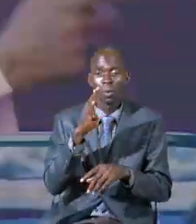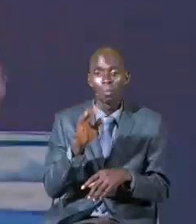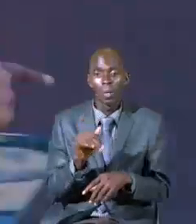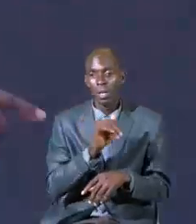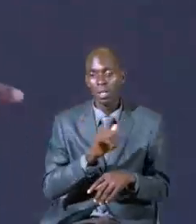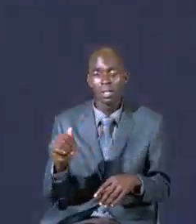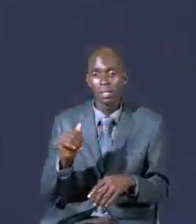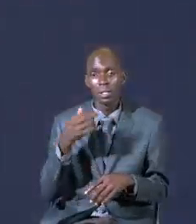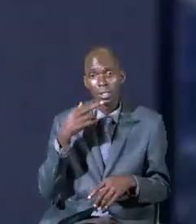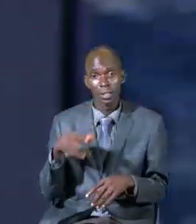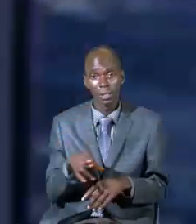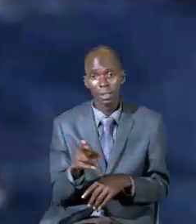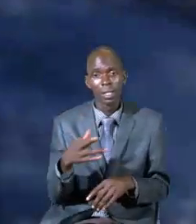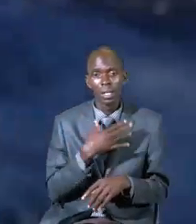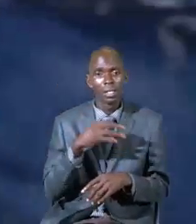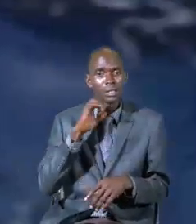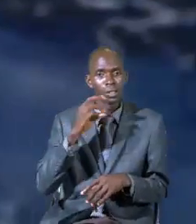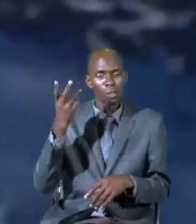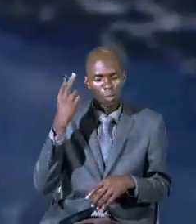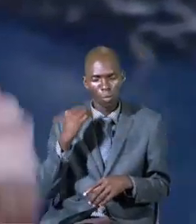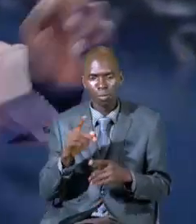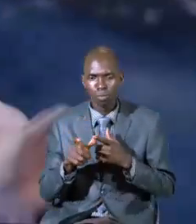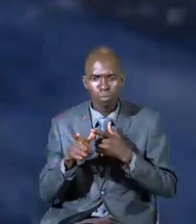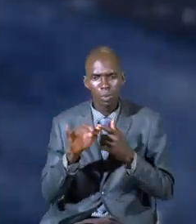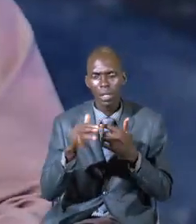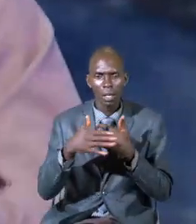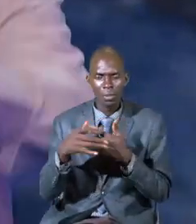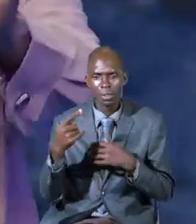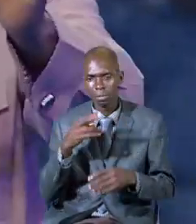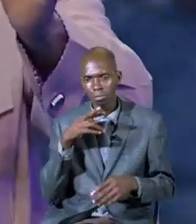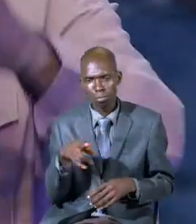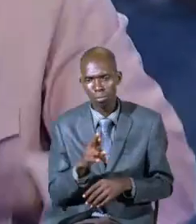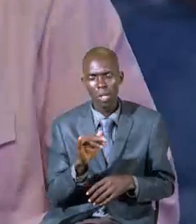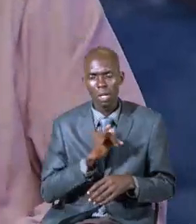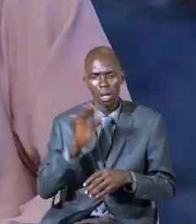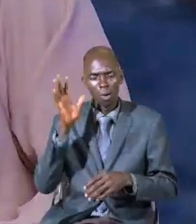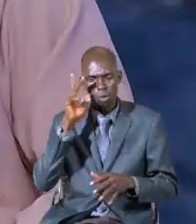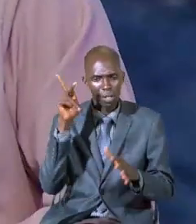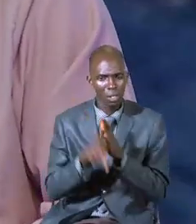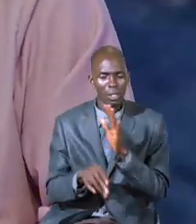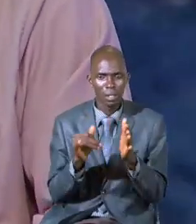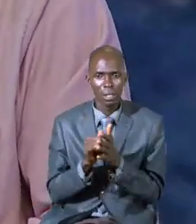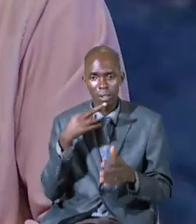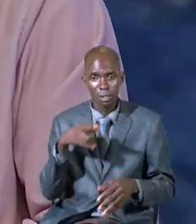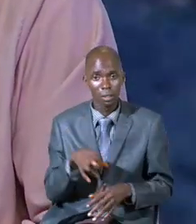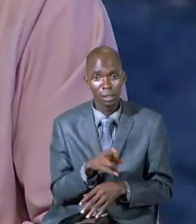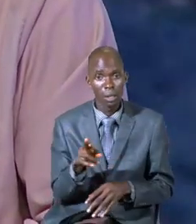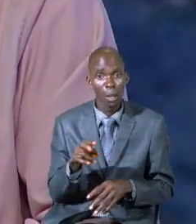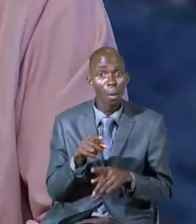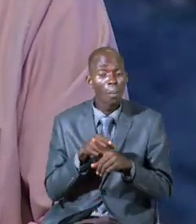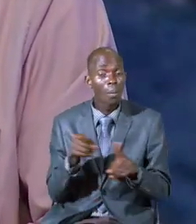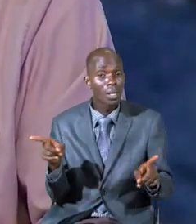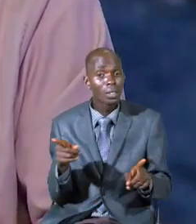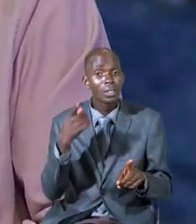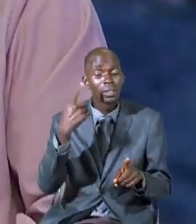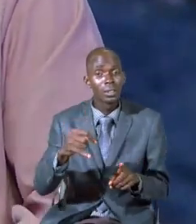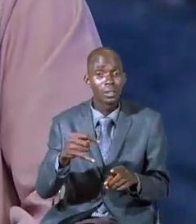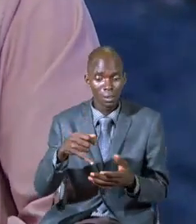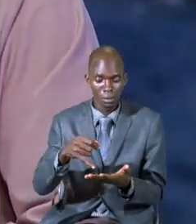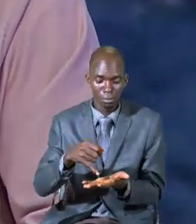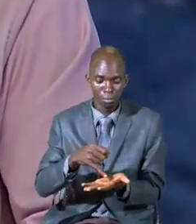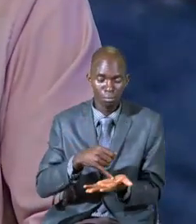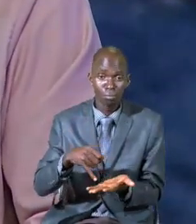after that snake. I want to kill the snake. I want to kill the snake. Meanwhile, the poison is going up his body.